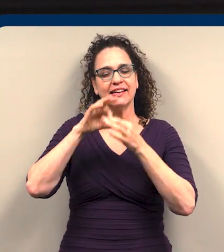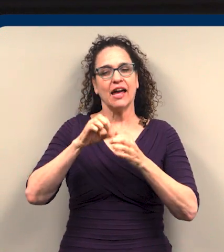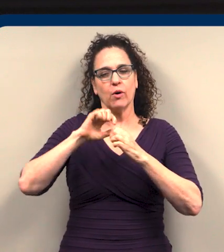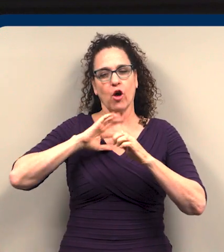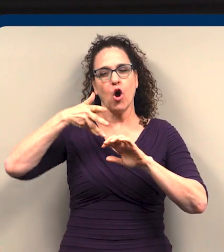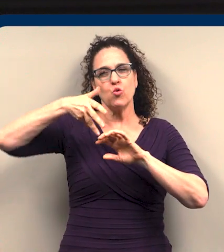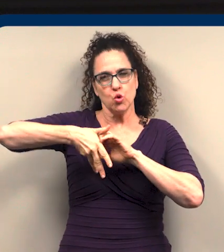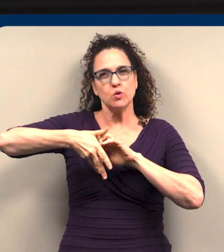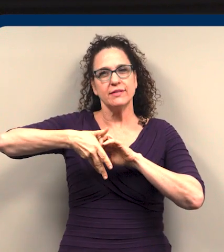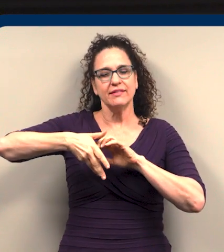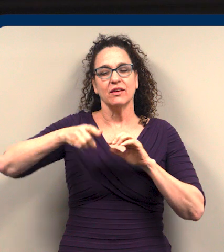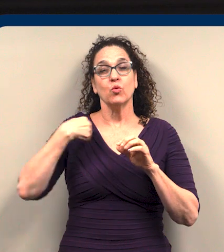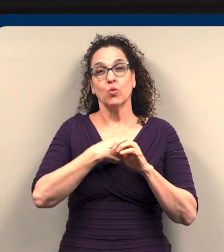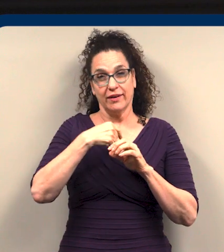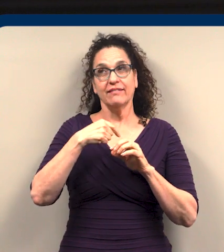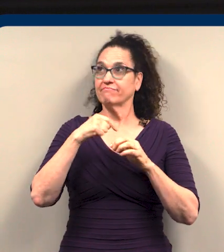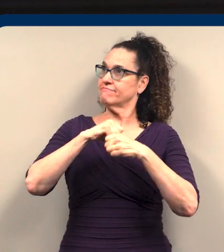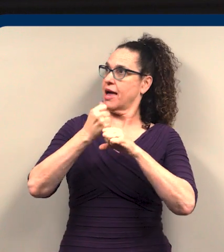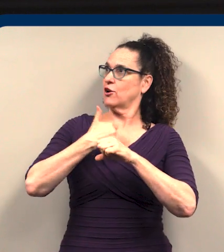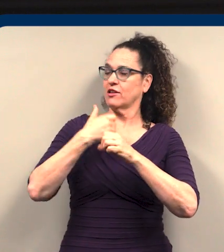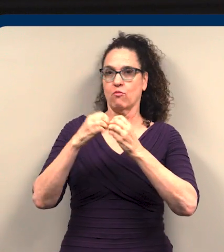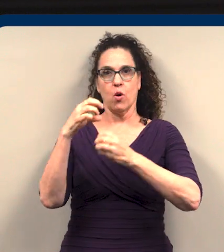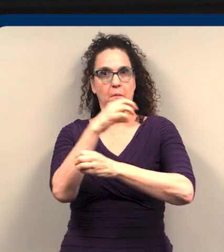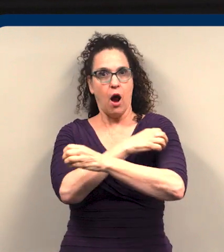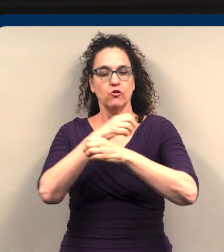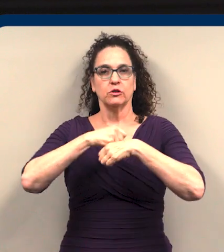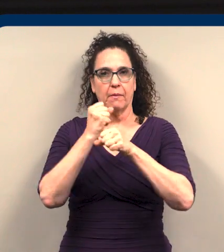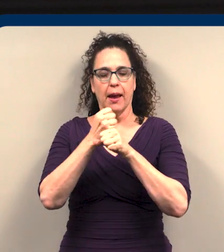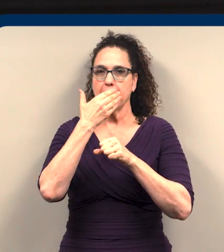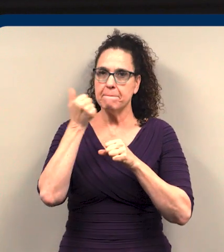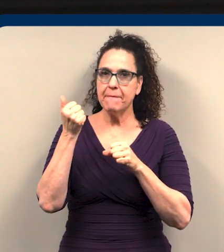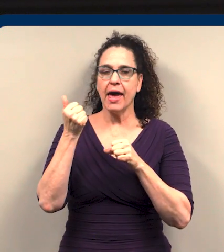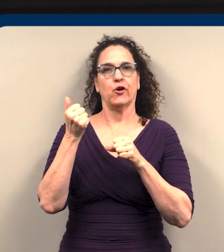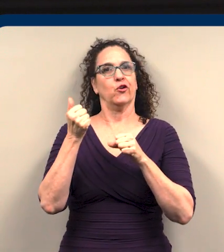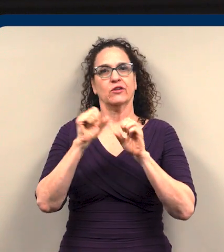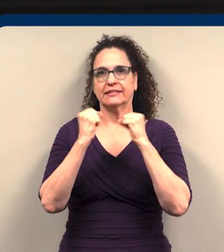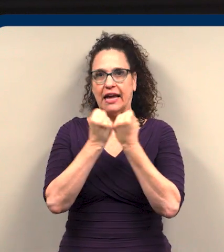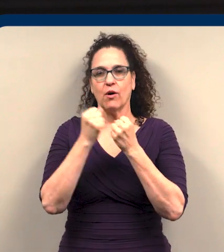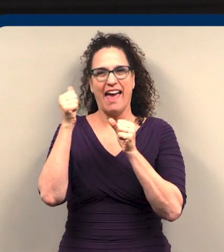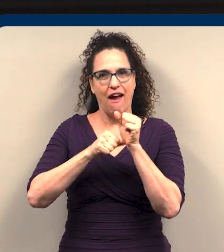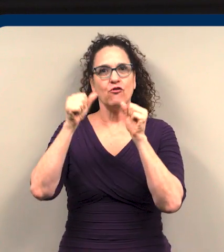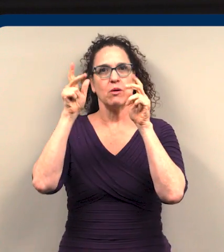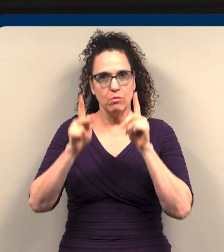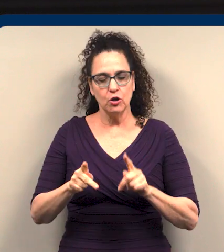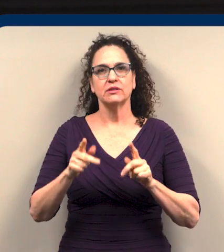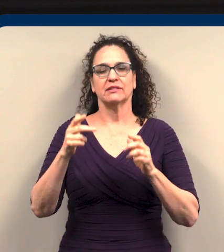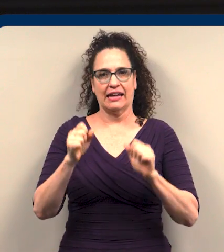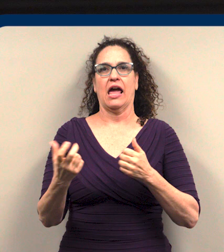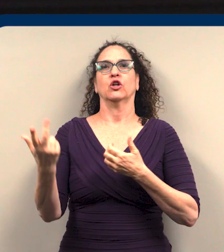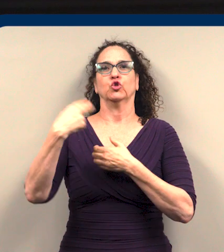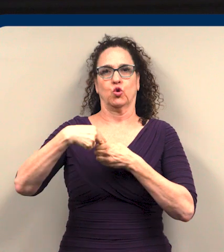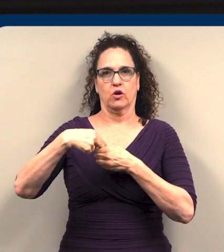roots. By doing so, we empower ourselves to create a better, more inclusive society where